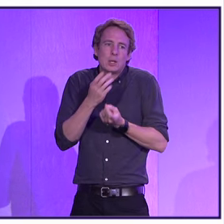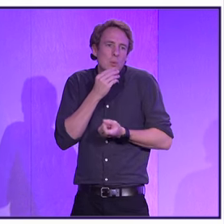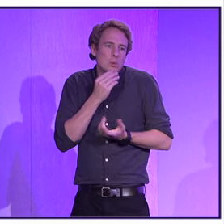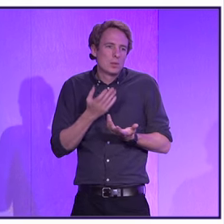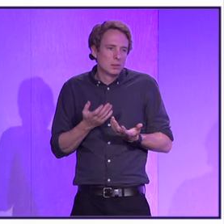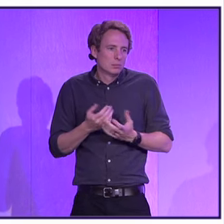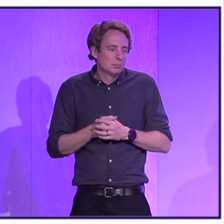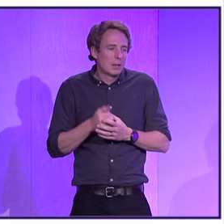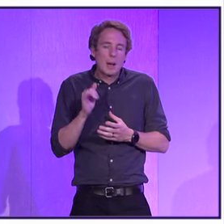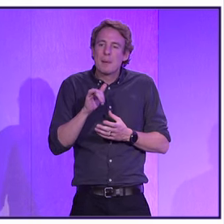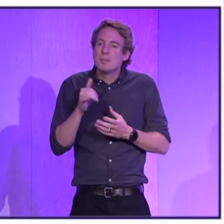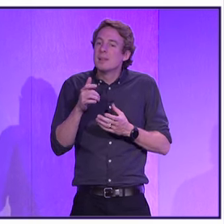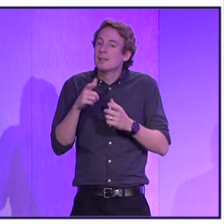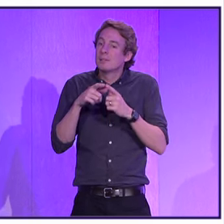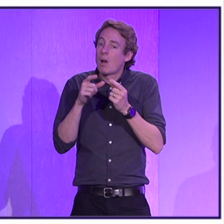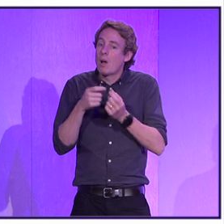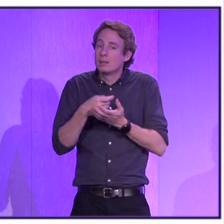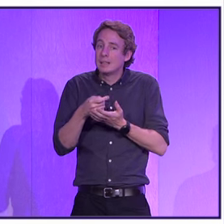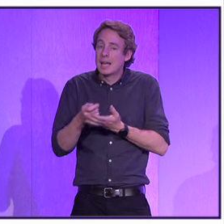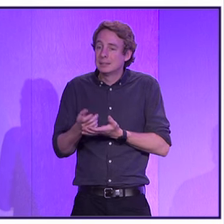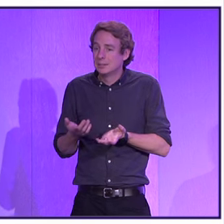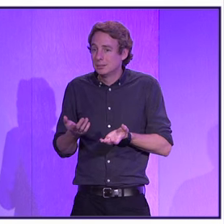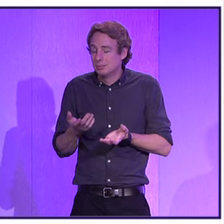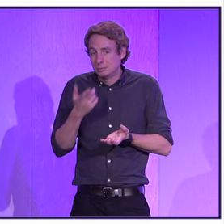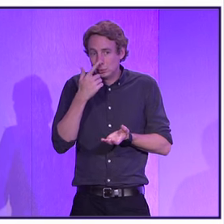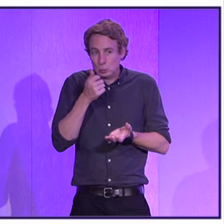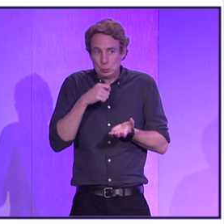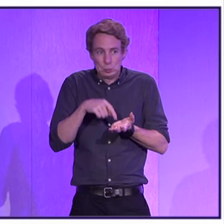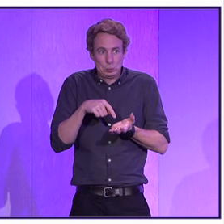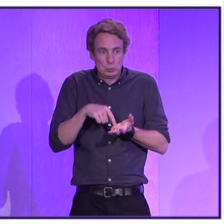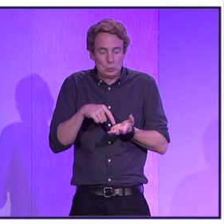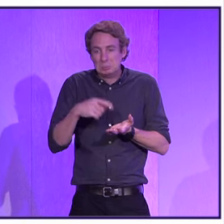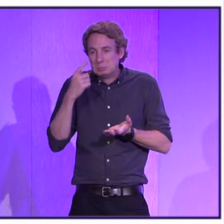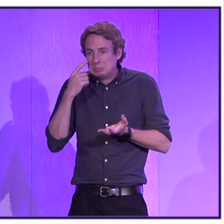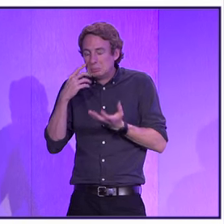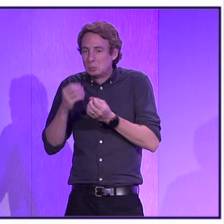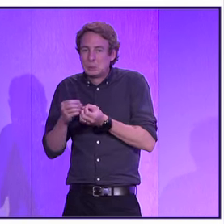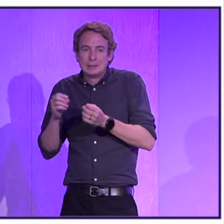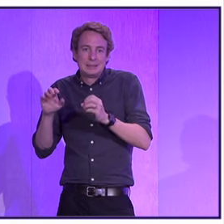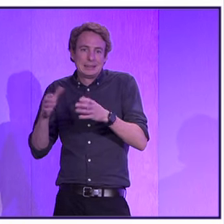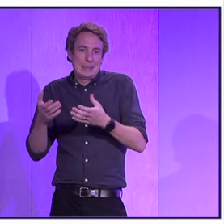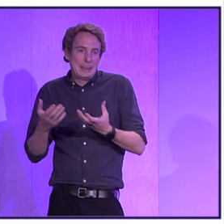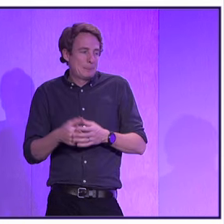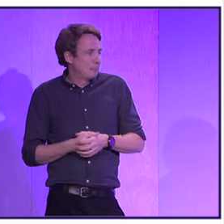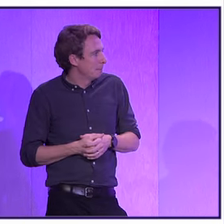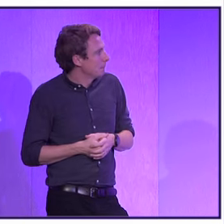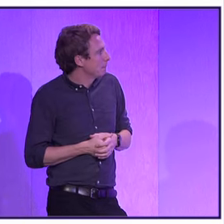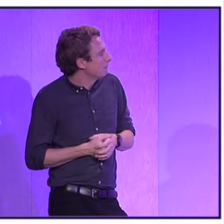reference. Maybe it could even be a deck of cards that you could use, you know, try out with your team.